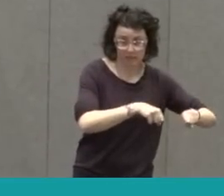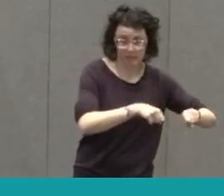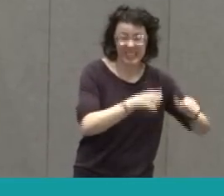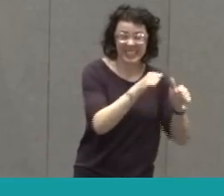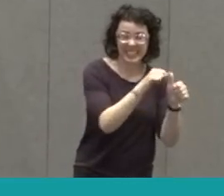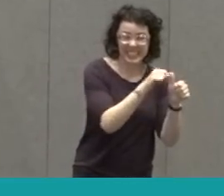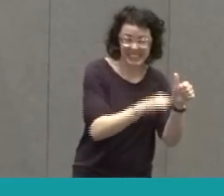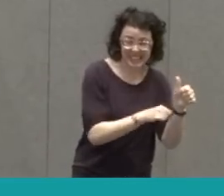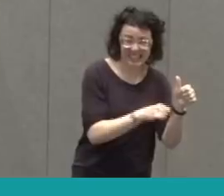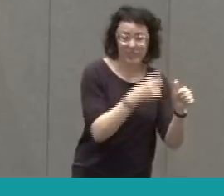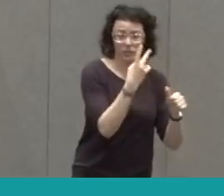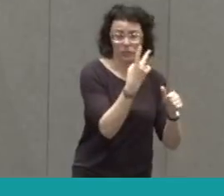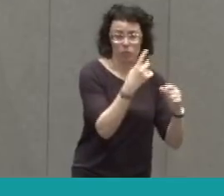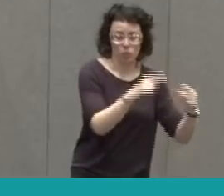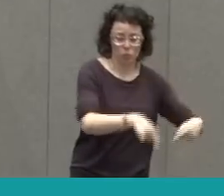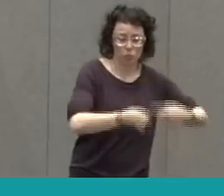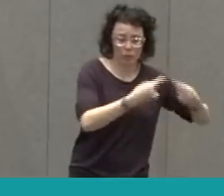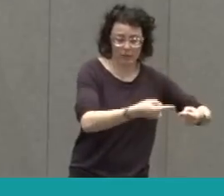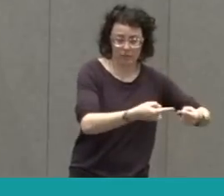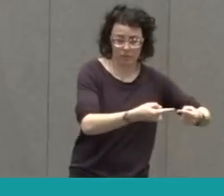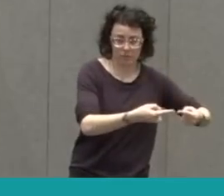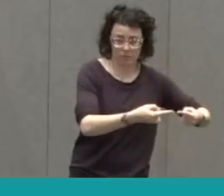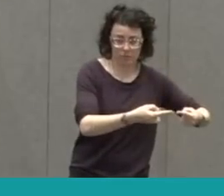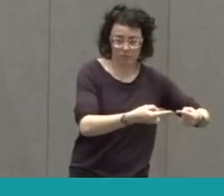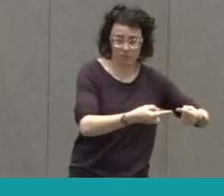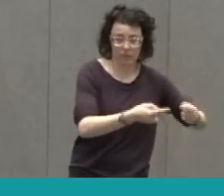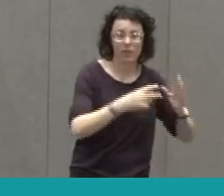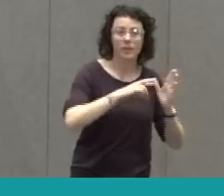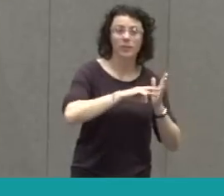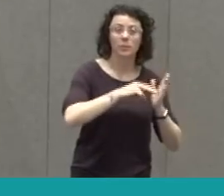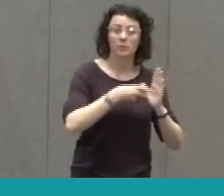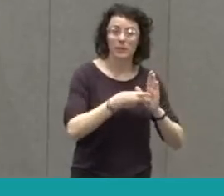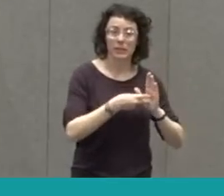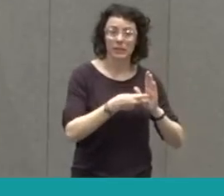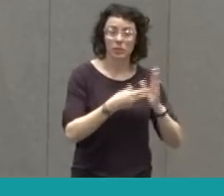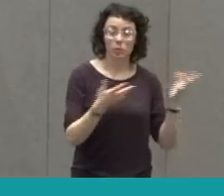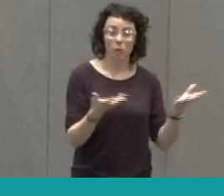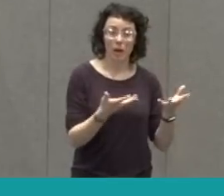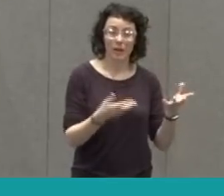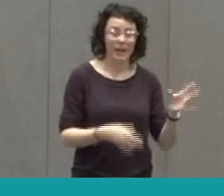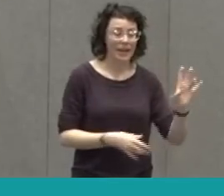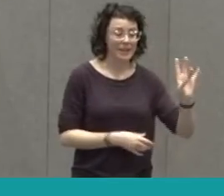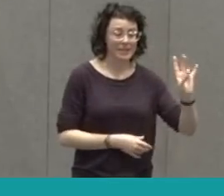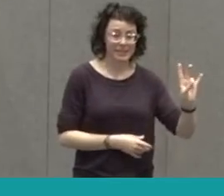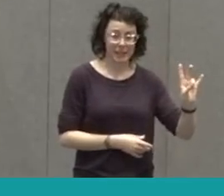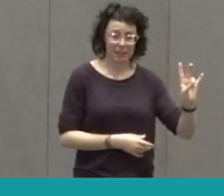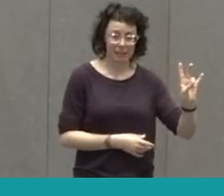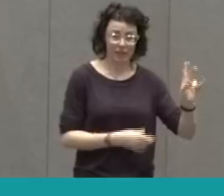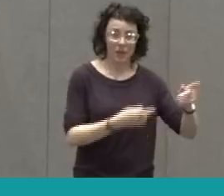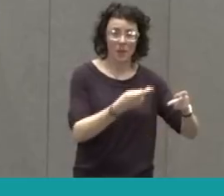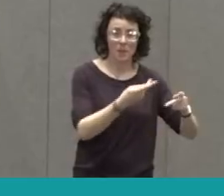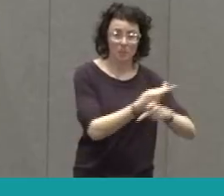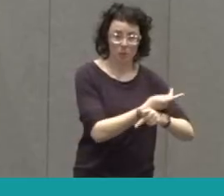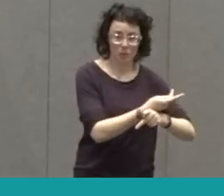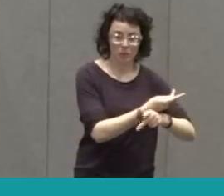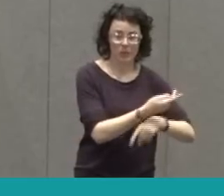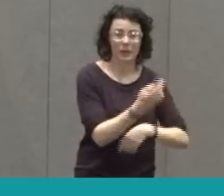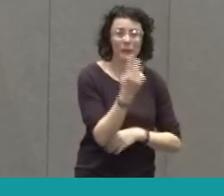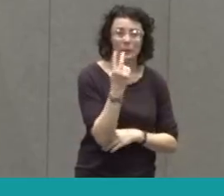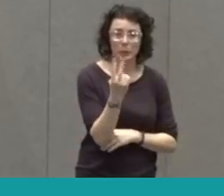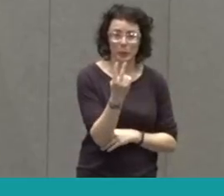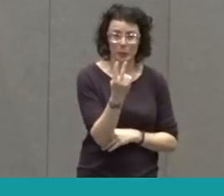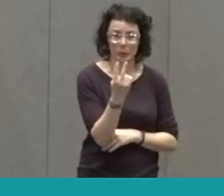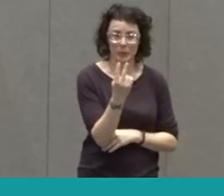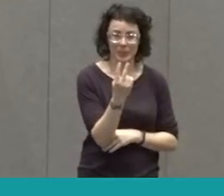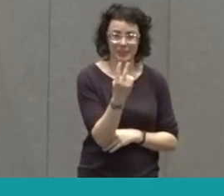Wrong marker. So we're going to take 7 and multiply it by the 2